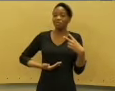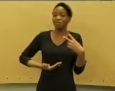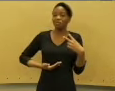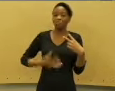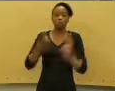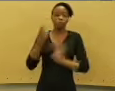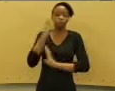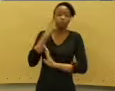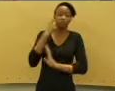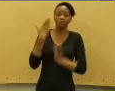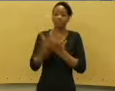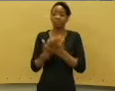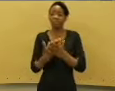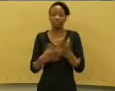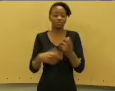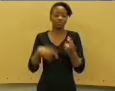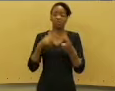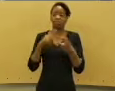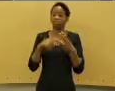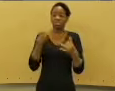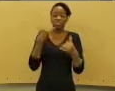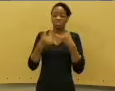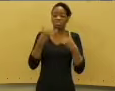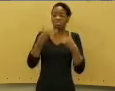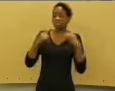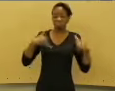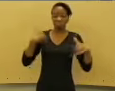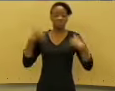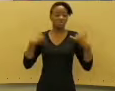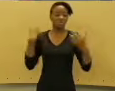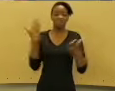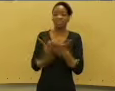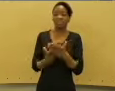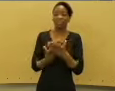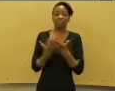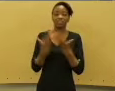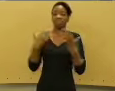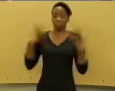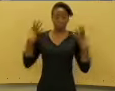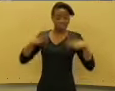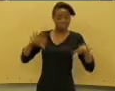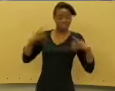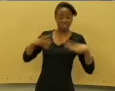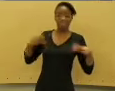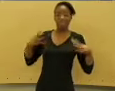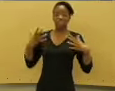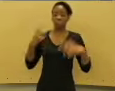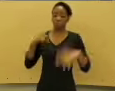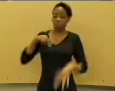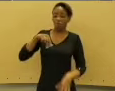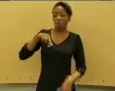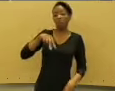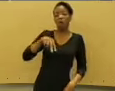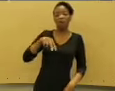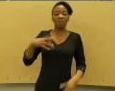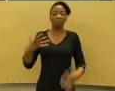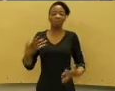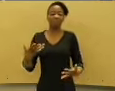one, I can't express my sexuality in how I dress, in how I walk, you know. And